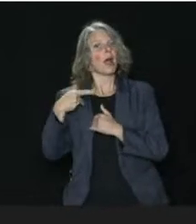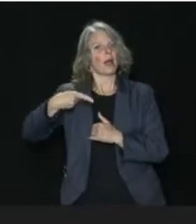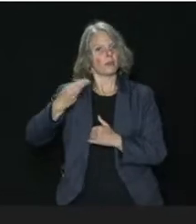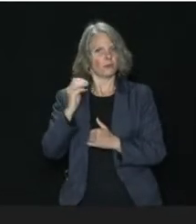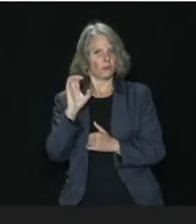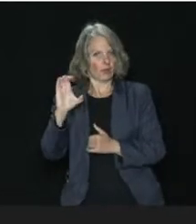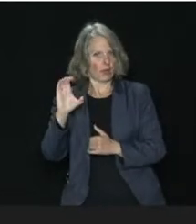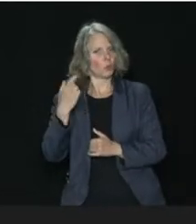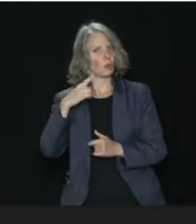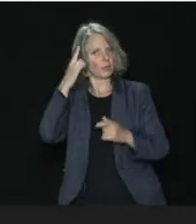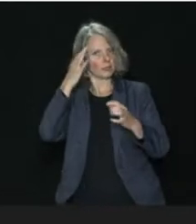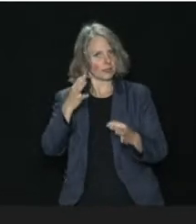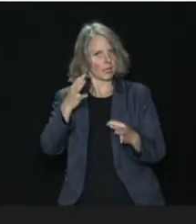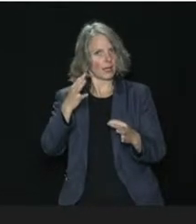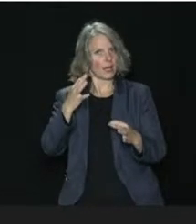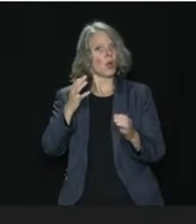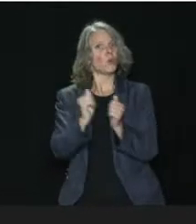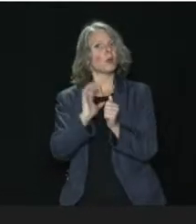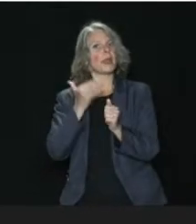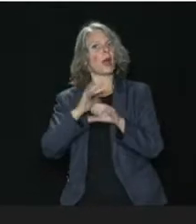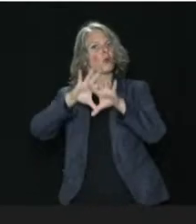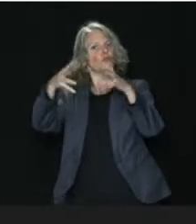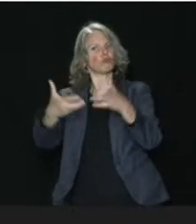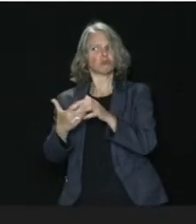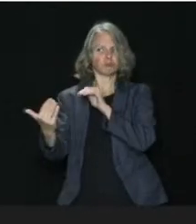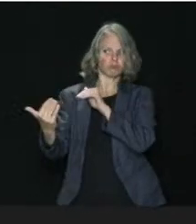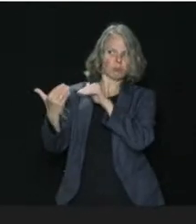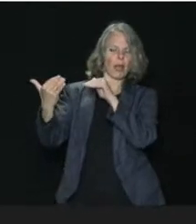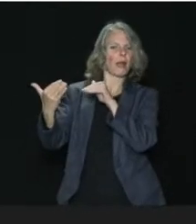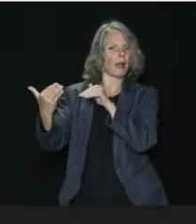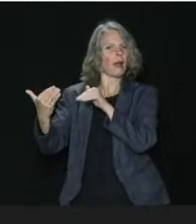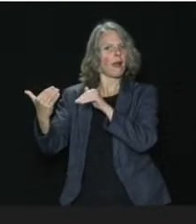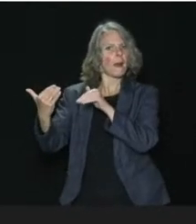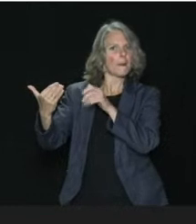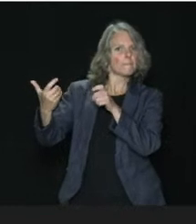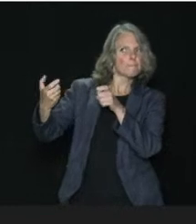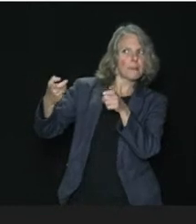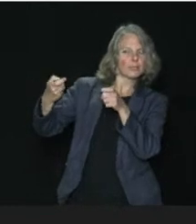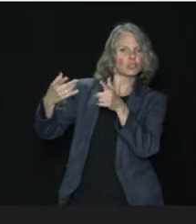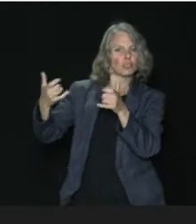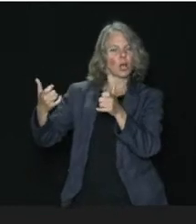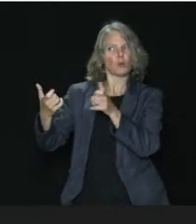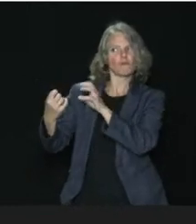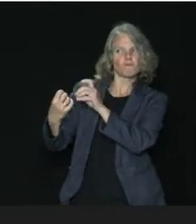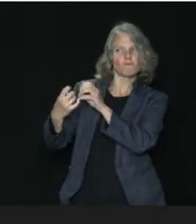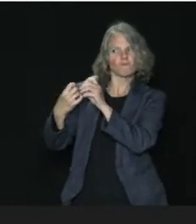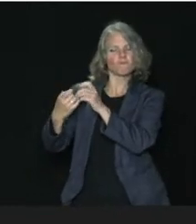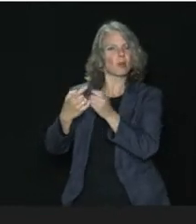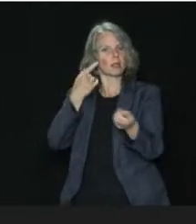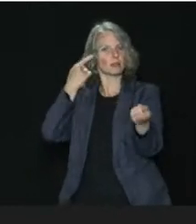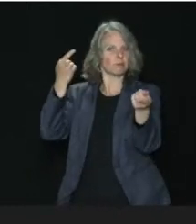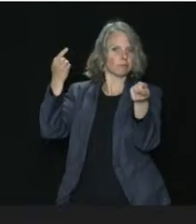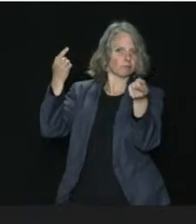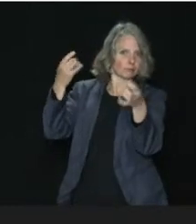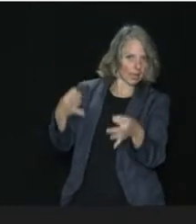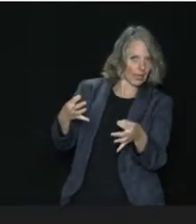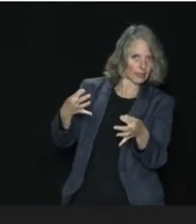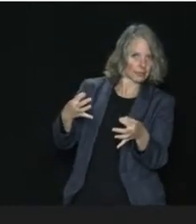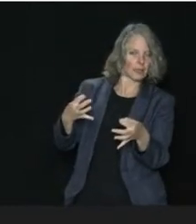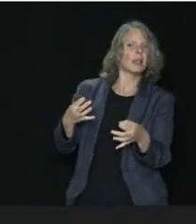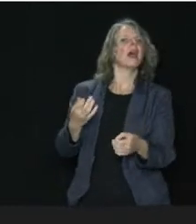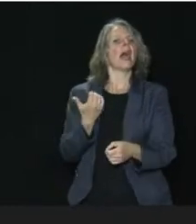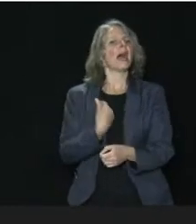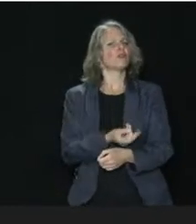with our counterparts abroad. And so, to me, there are two aspects to this. If we're talking about